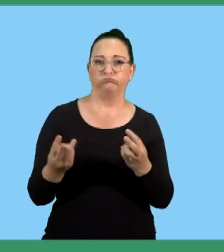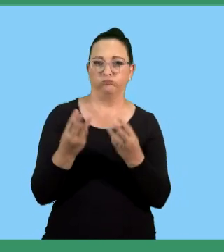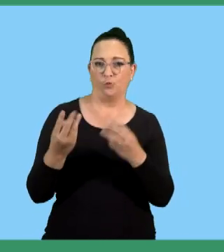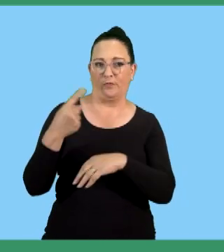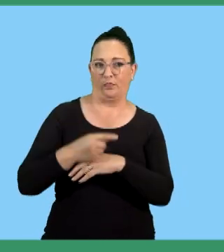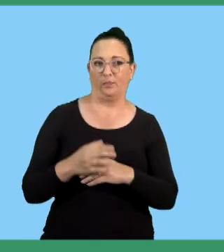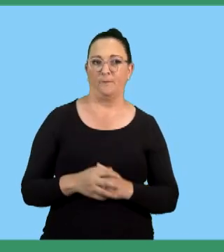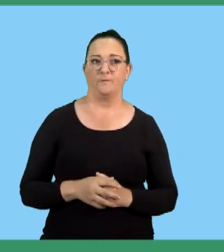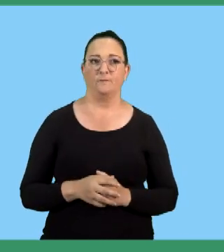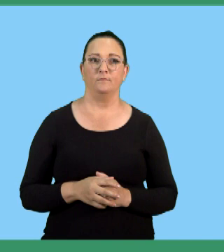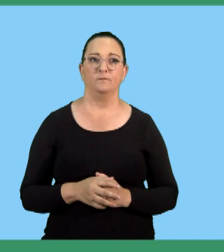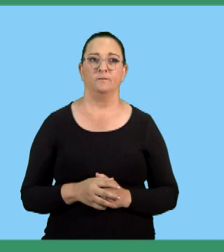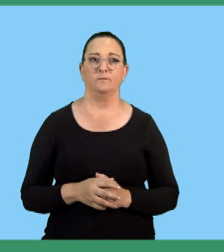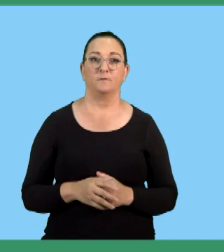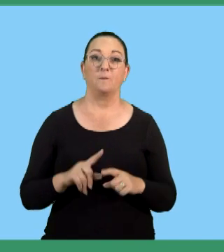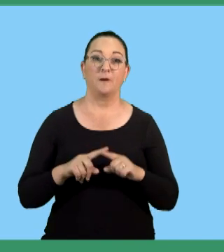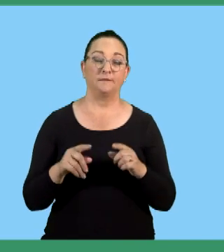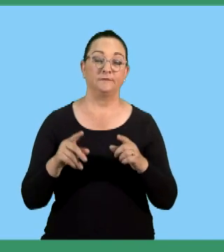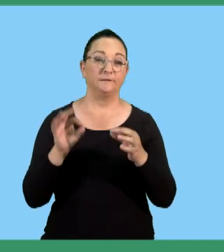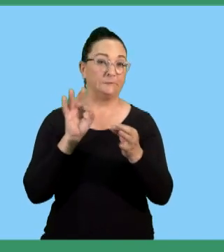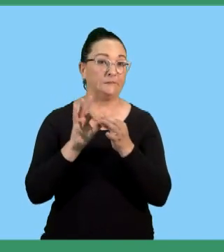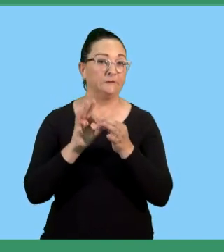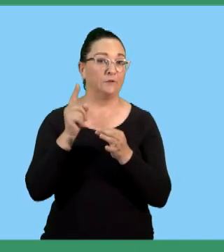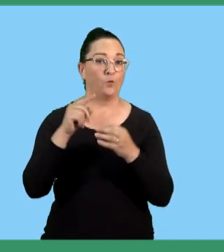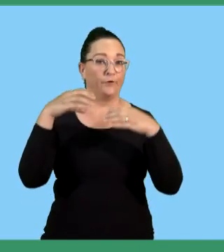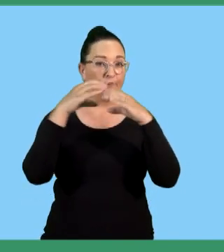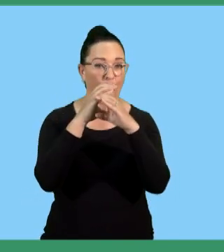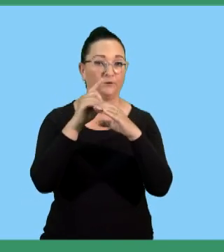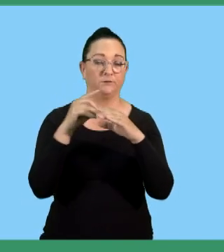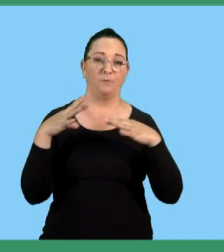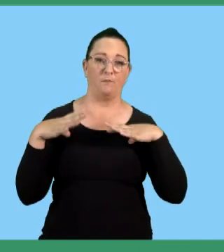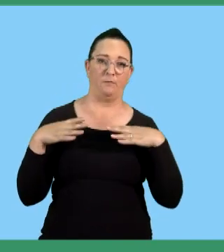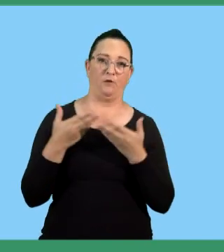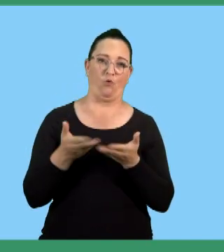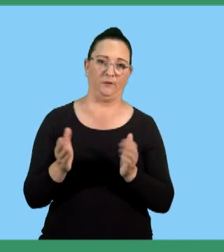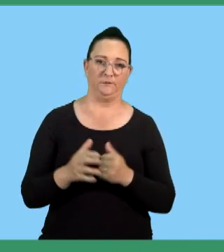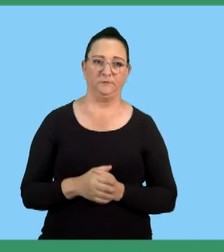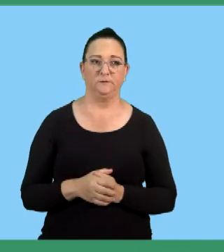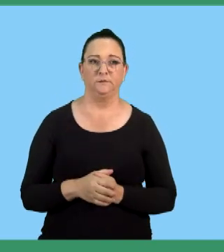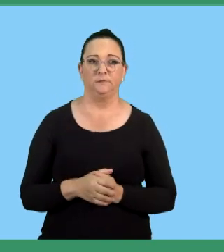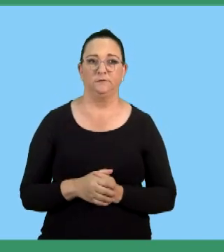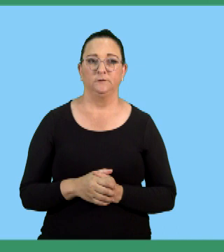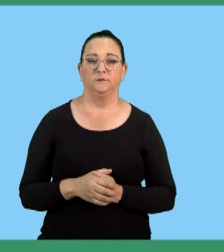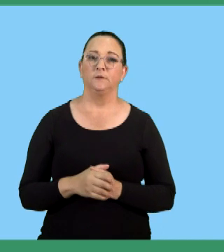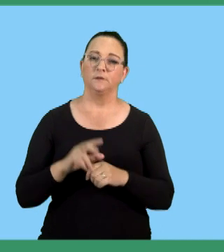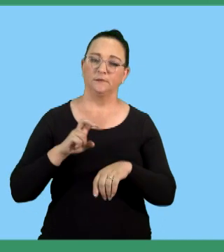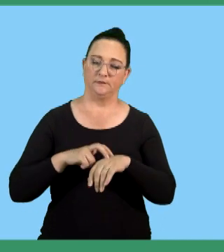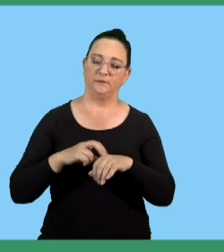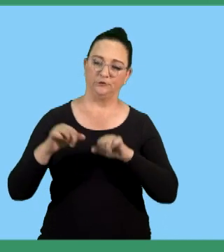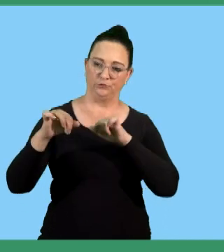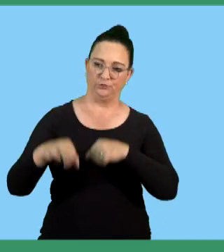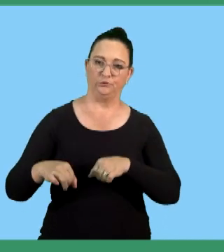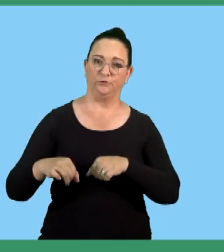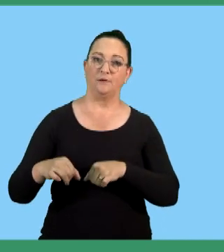Very important. I spoke about public holidays just now. Work on public holidays is by agreement and